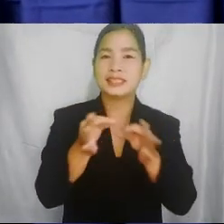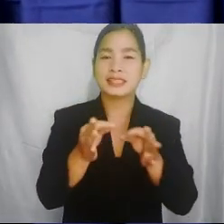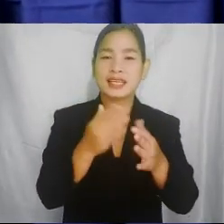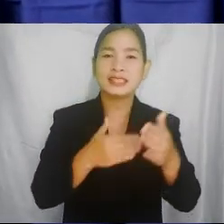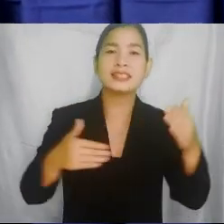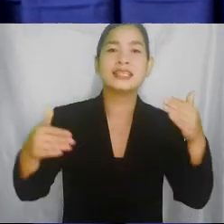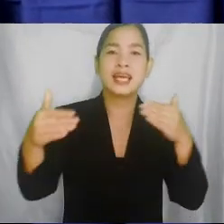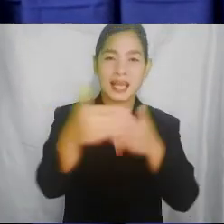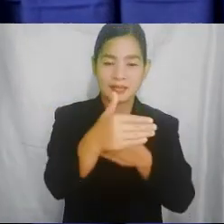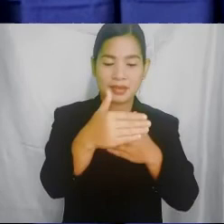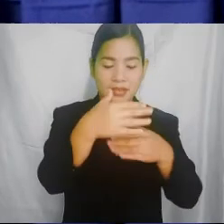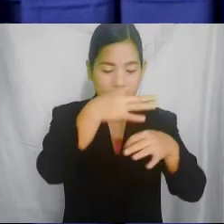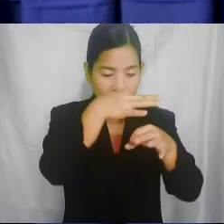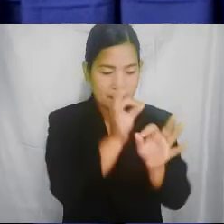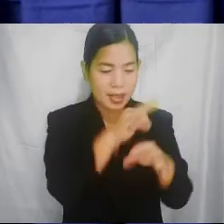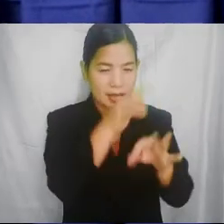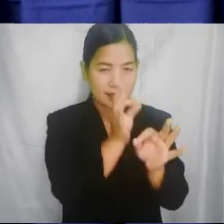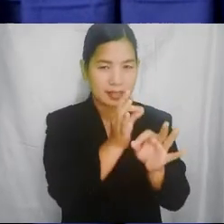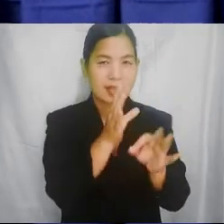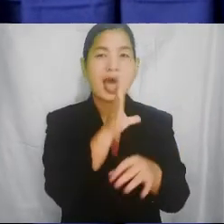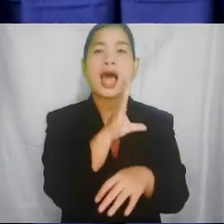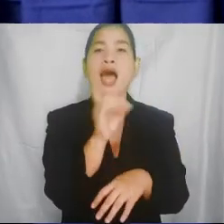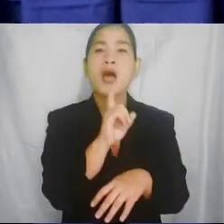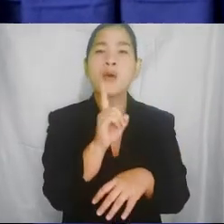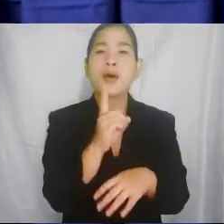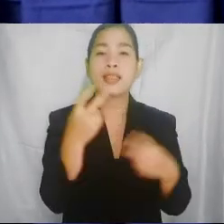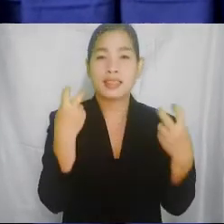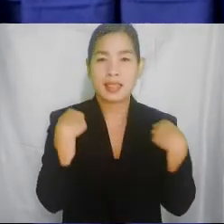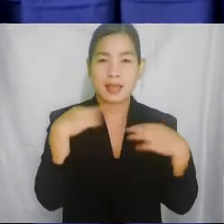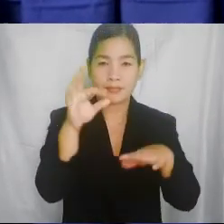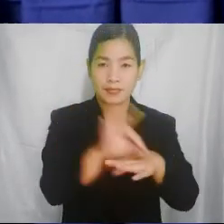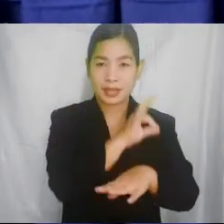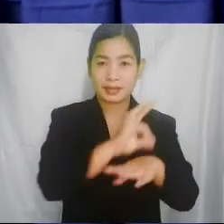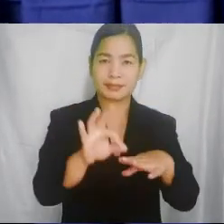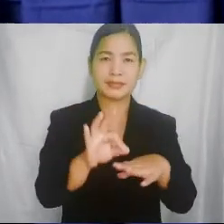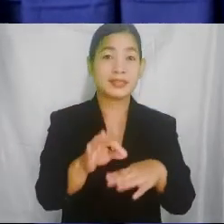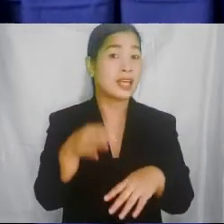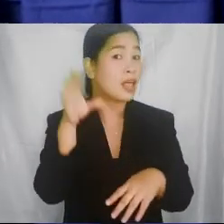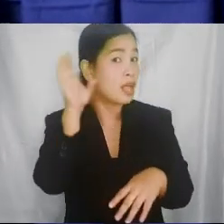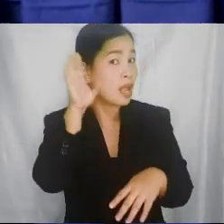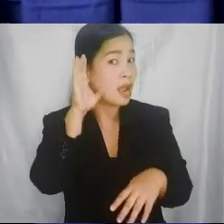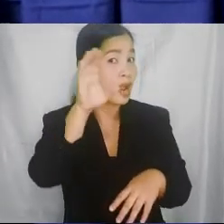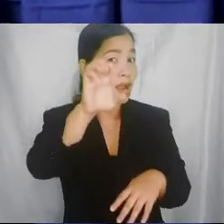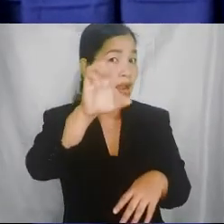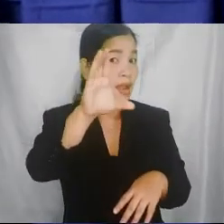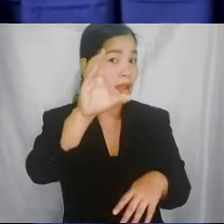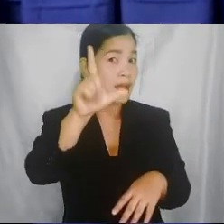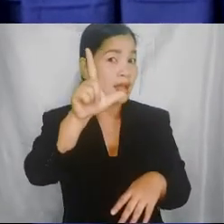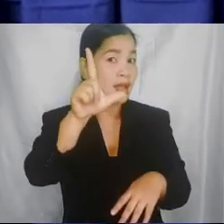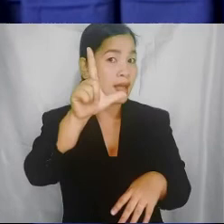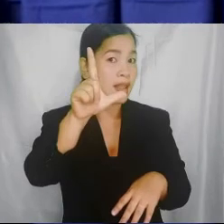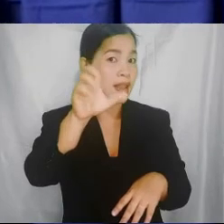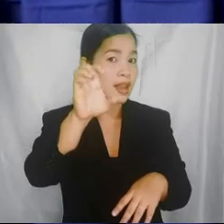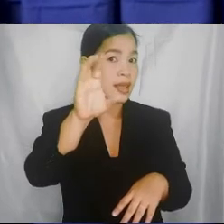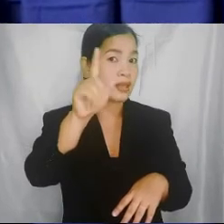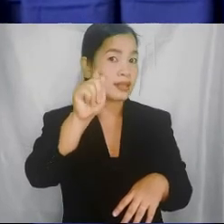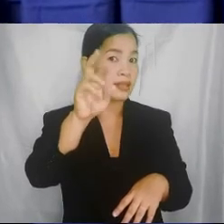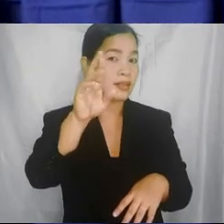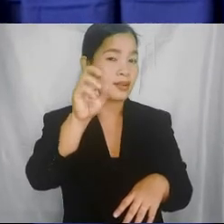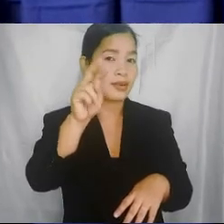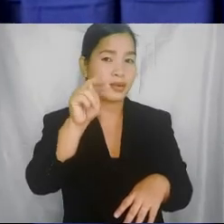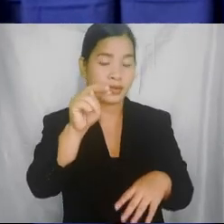their features. Have you heard about electron microscopes and their two types?